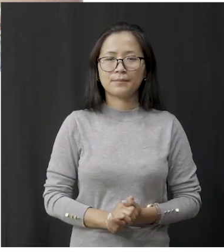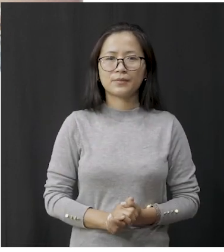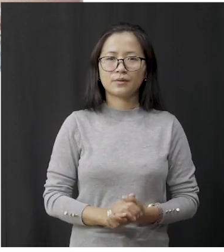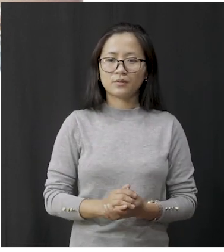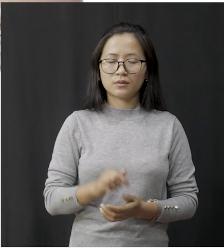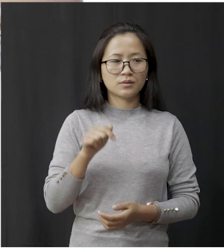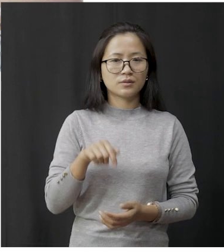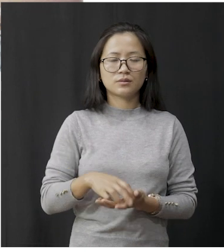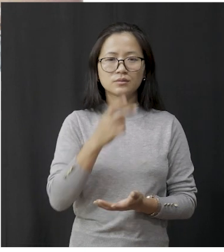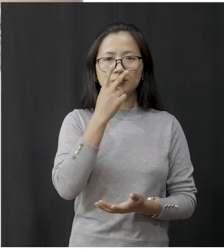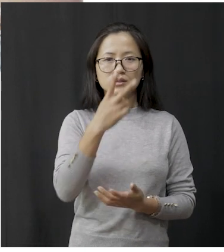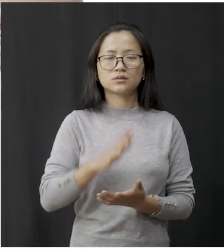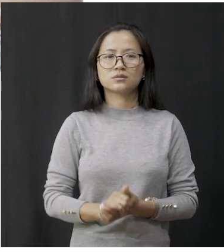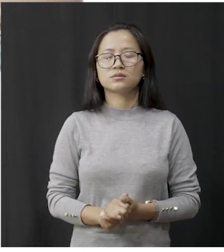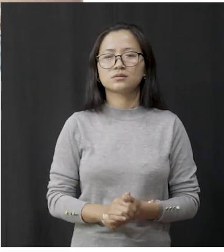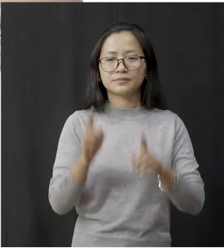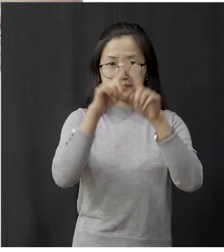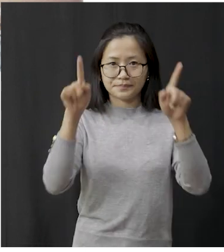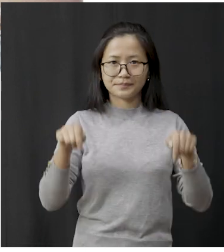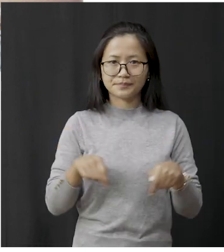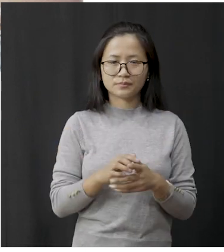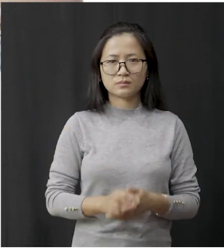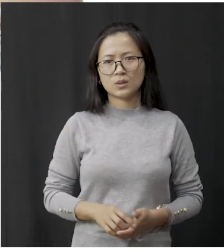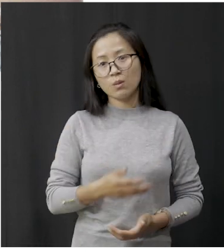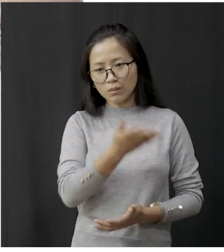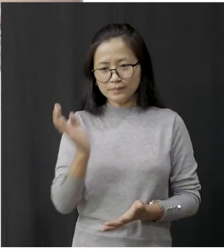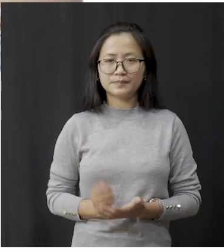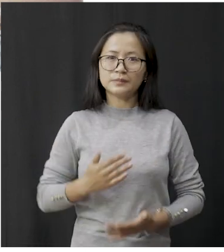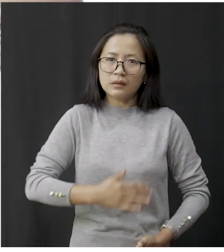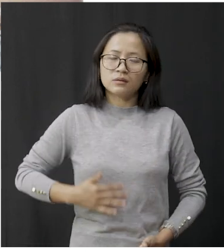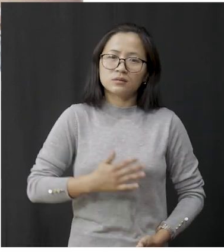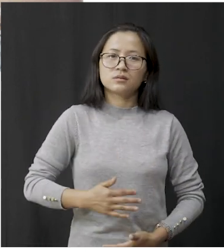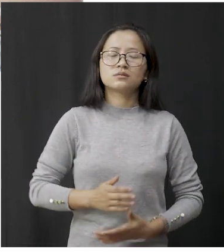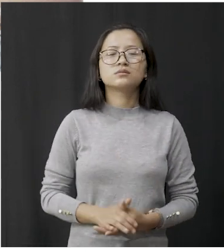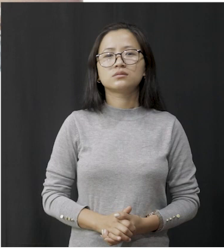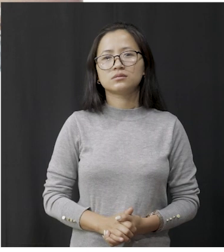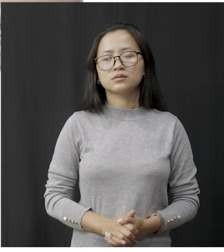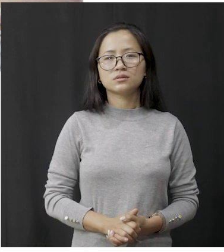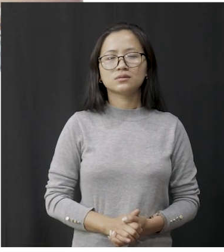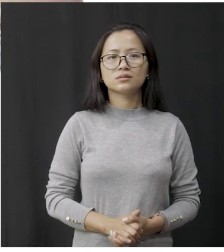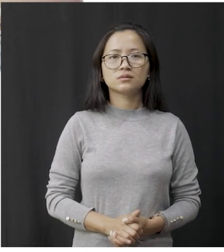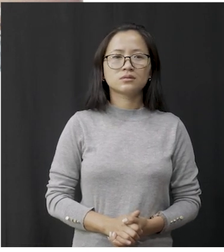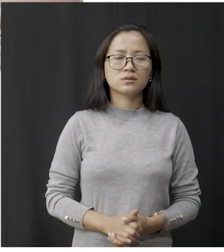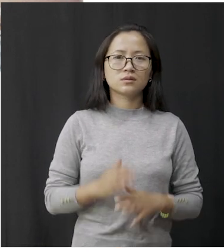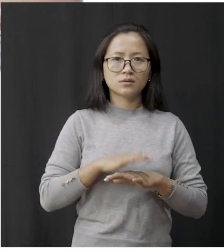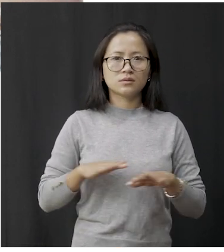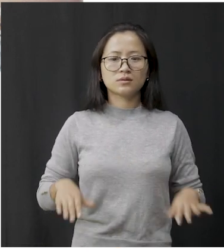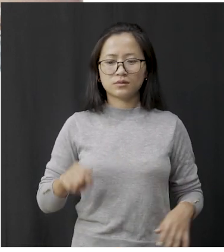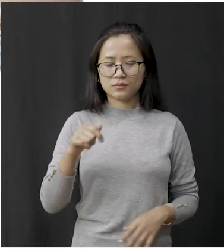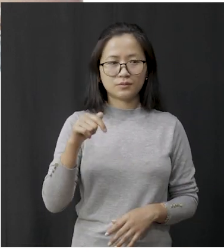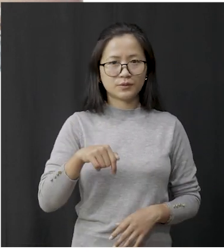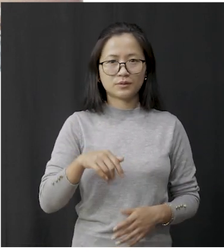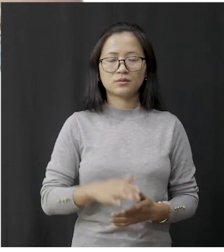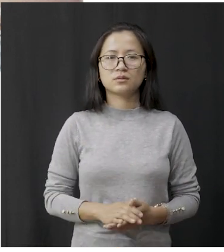here we can see dinner which is prepared. So are you all hungry? Okay. Now students, from